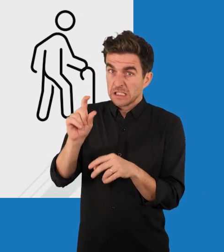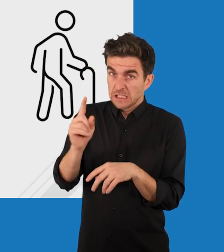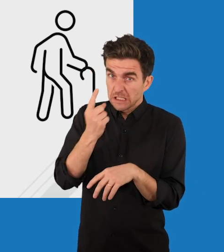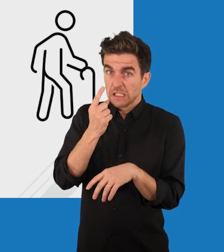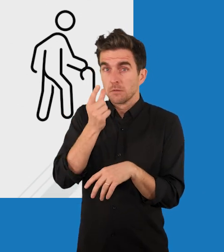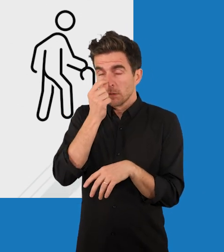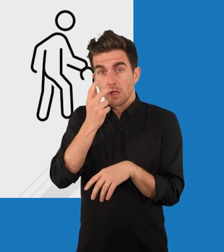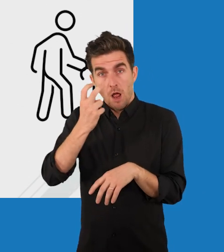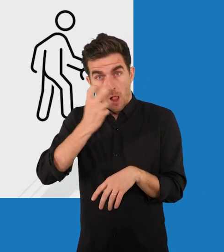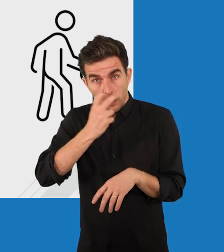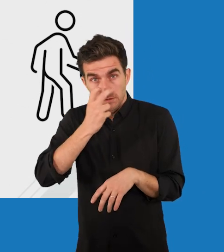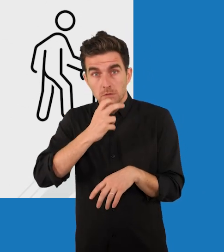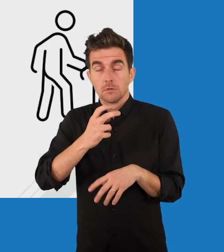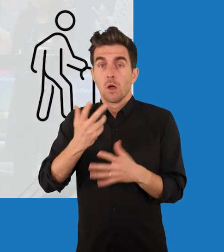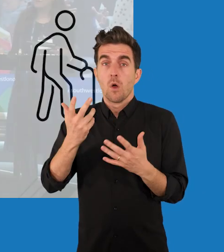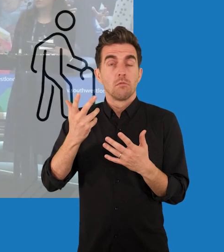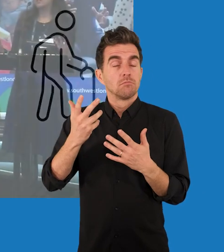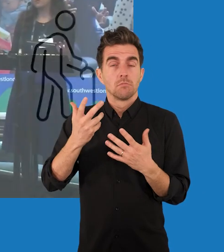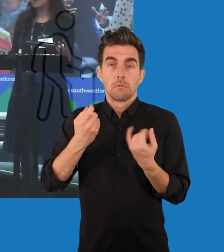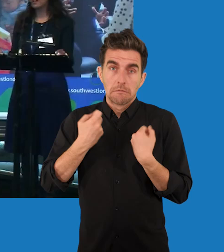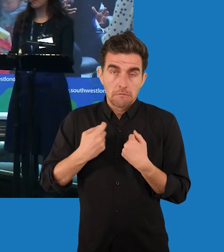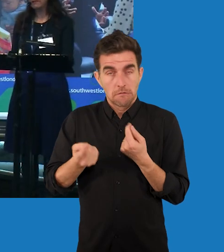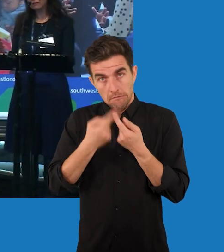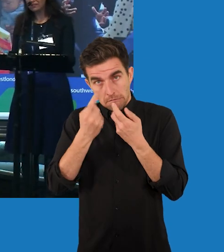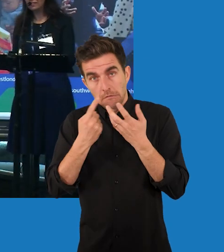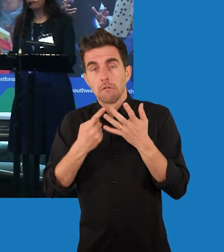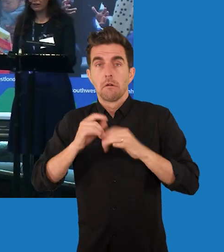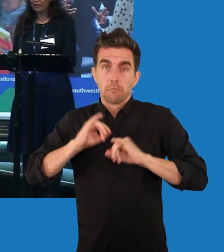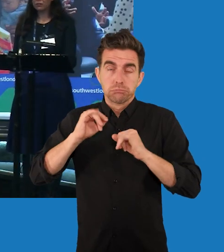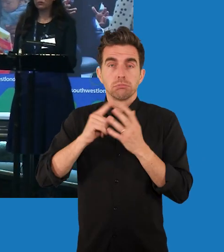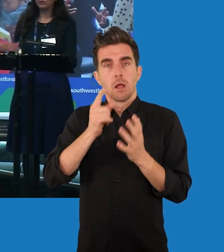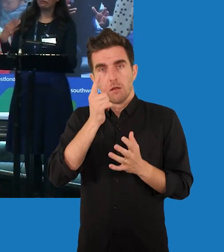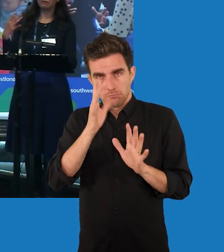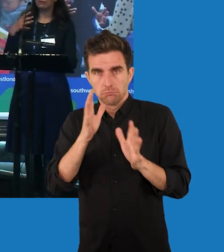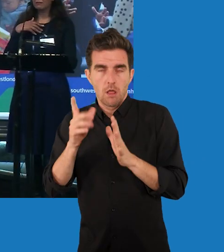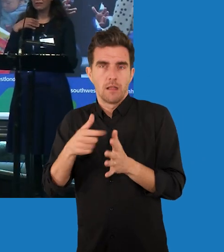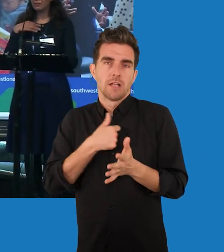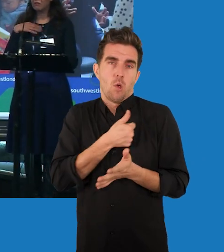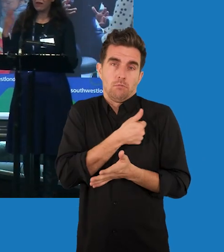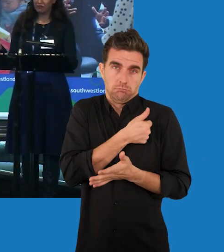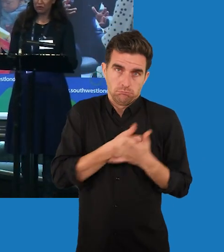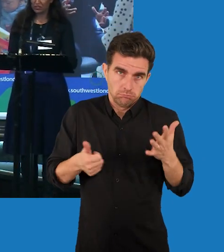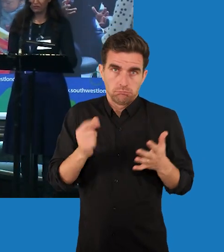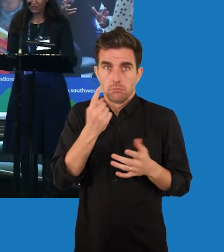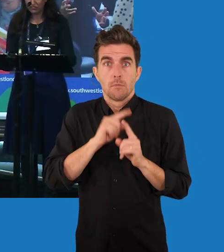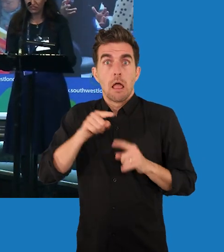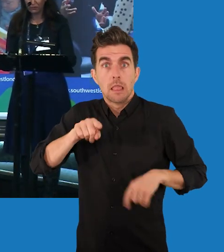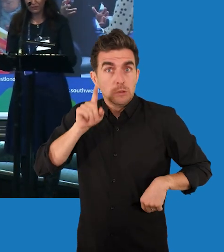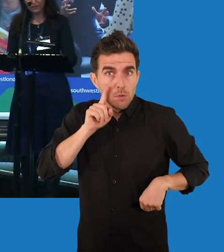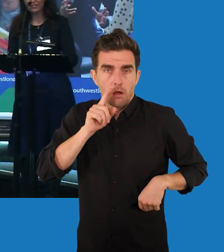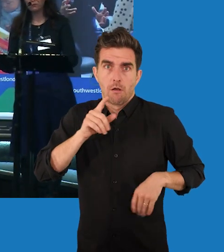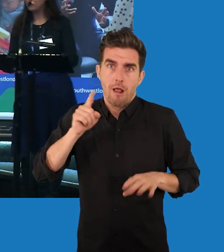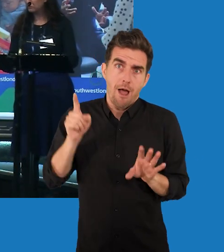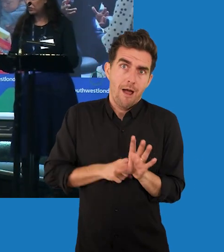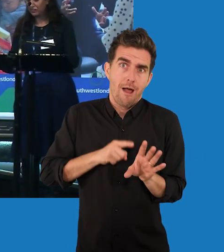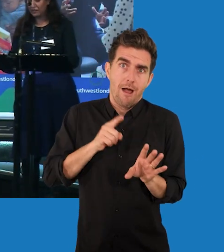would, well, I suppose a typical patient would be someone who's elderly, frail, with an array of long-term conditions, but